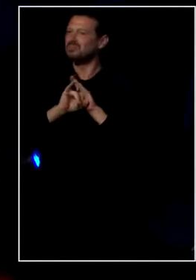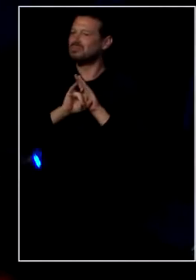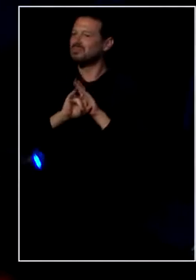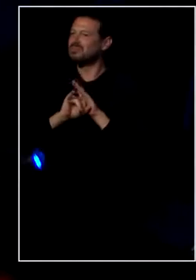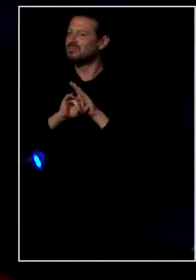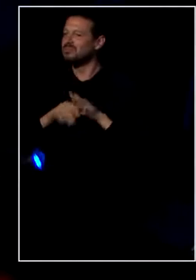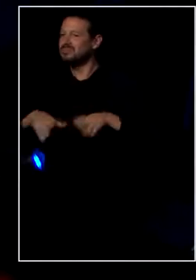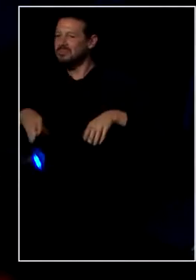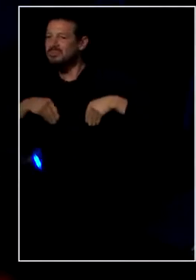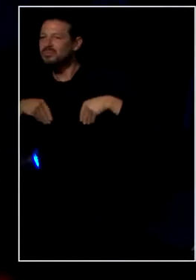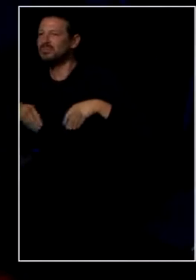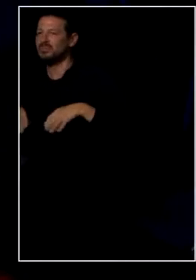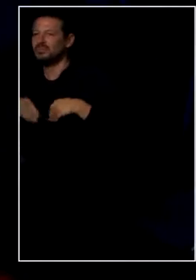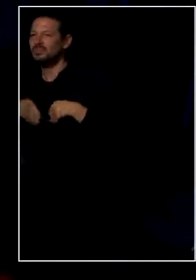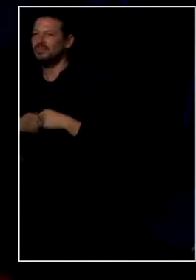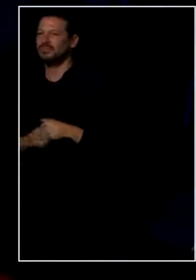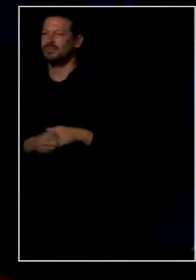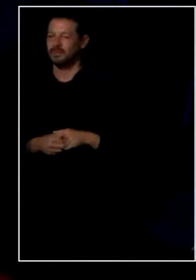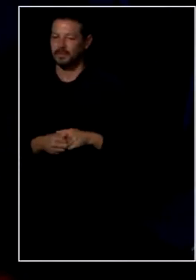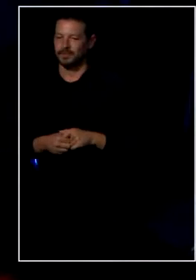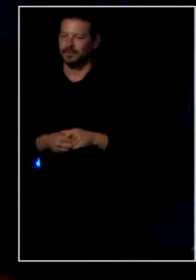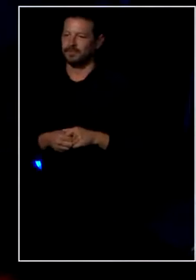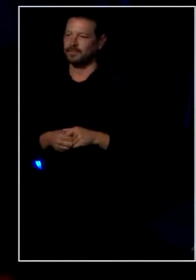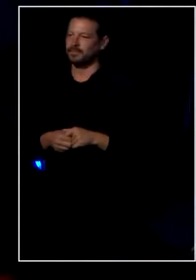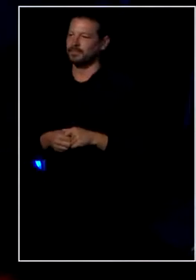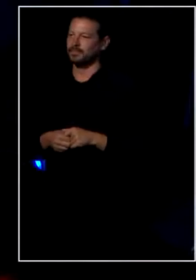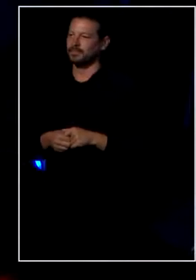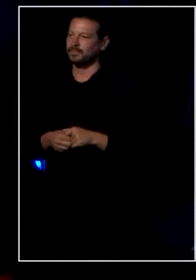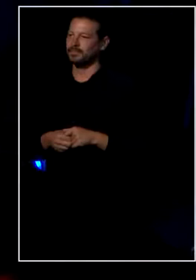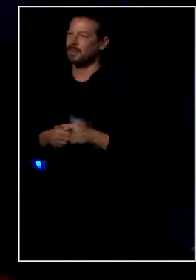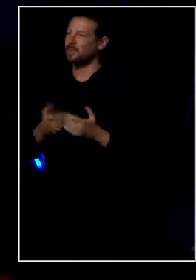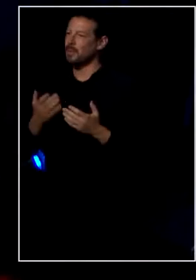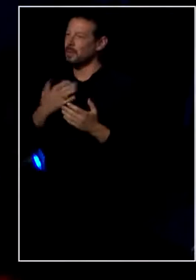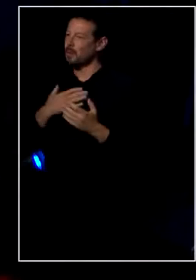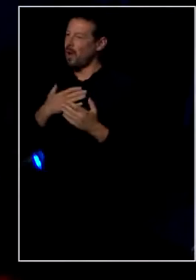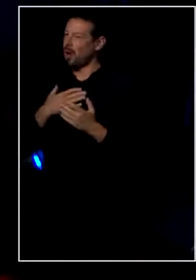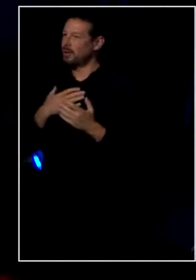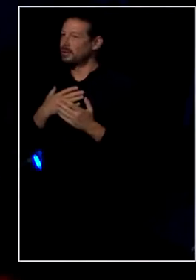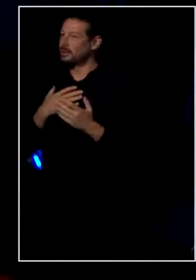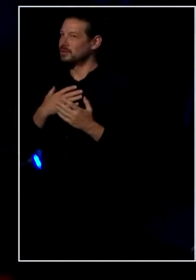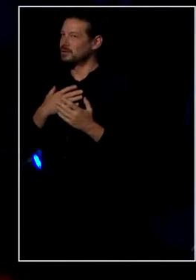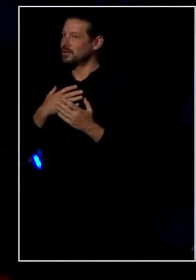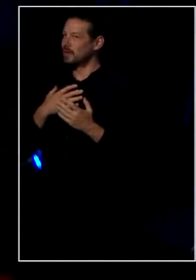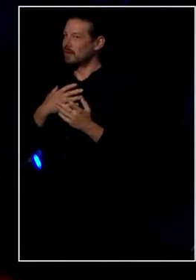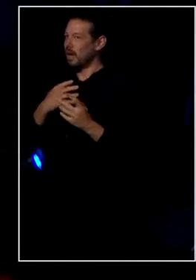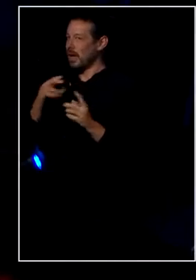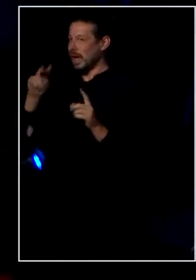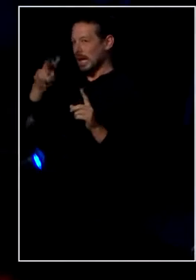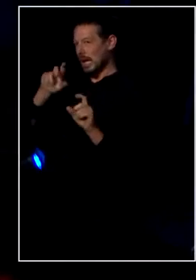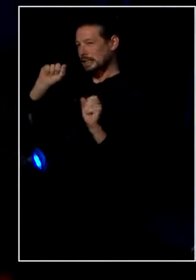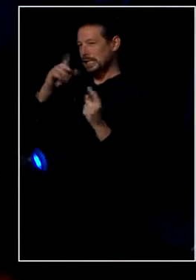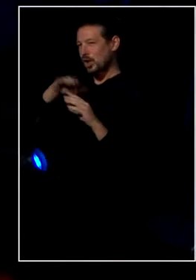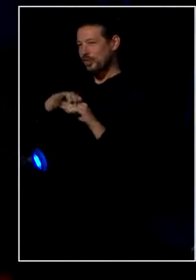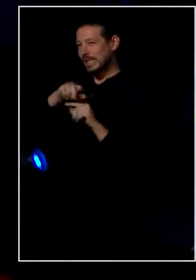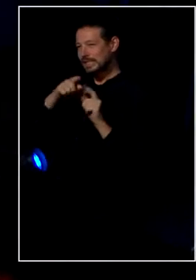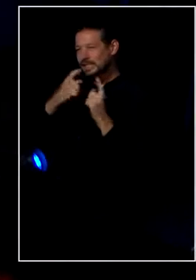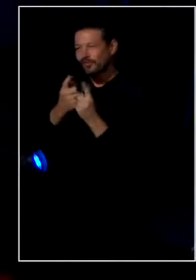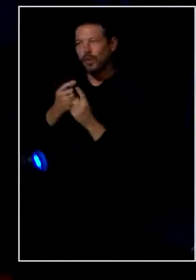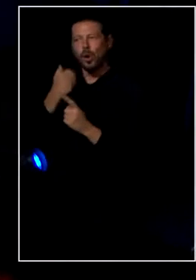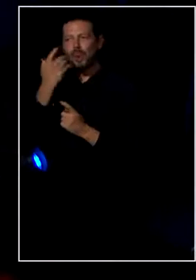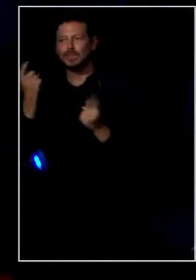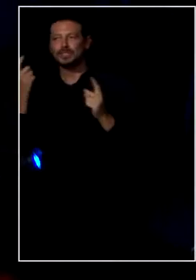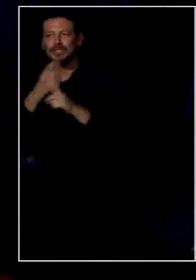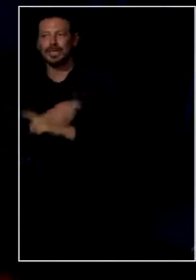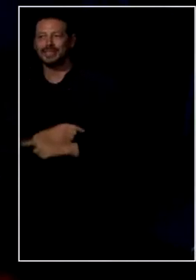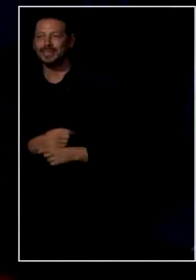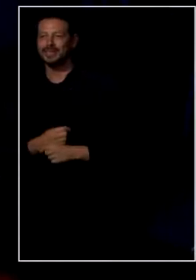about myself that I can't change. But my perception of those things is what is constantly changing. Yeah. So I can say I'm fine with it one